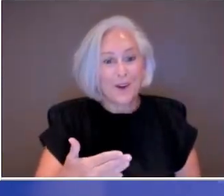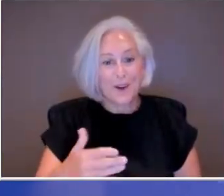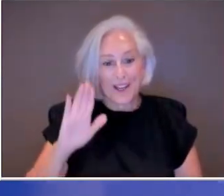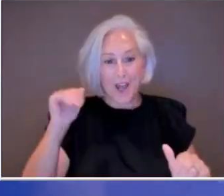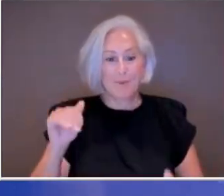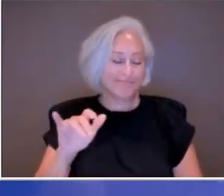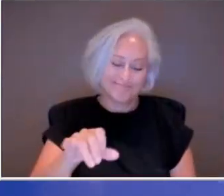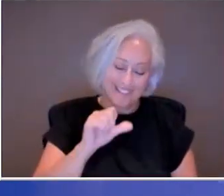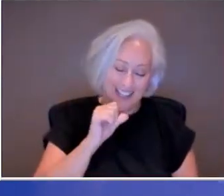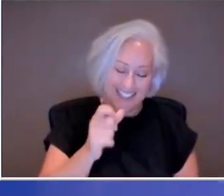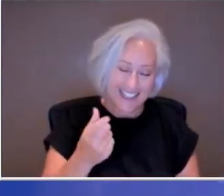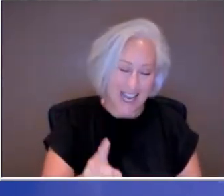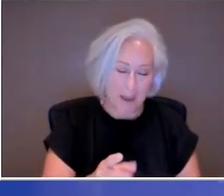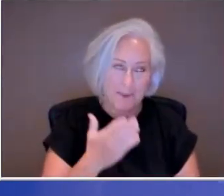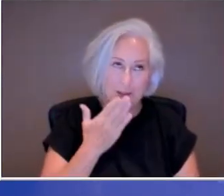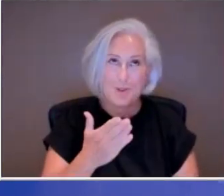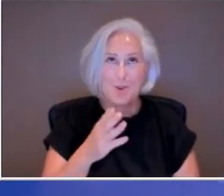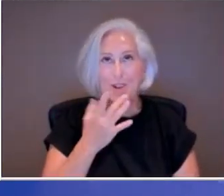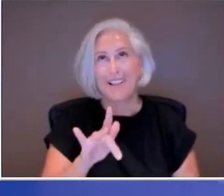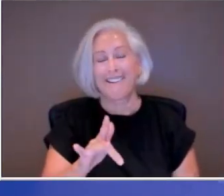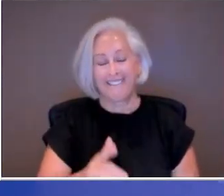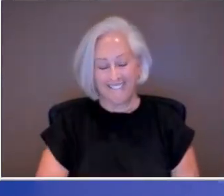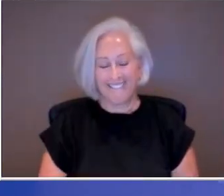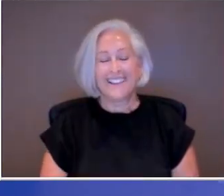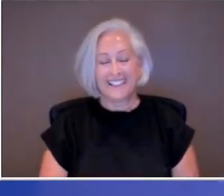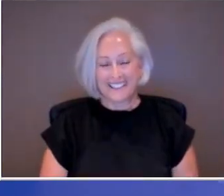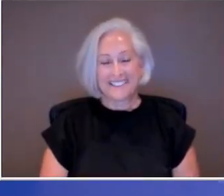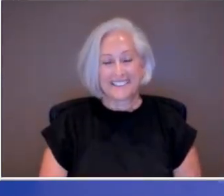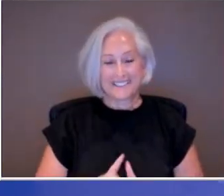luckily. Thank goodness.